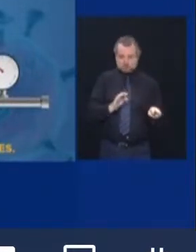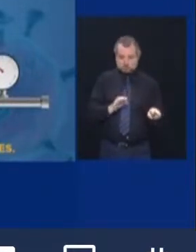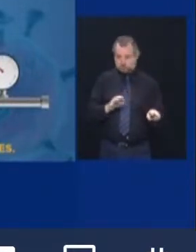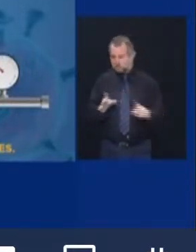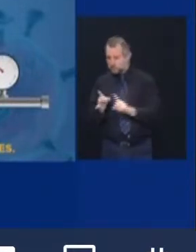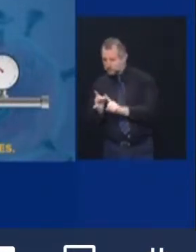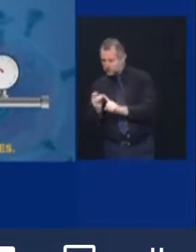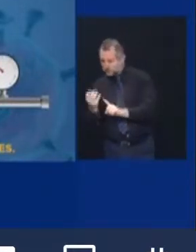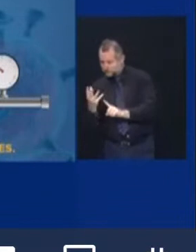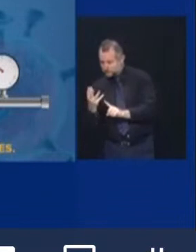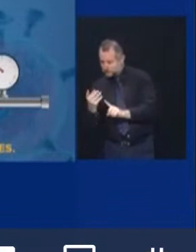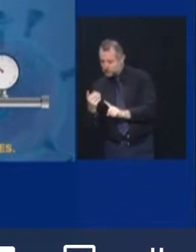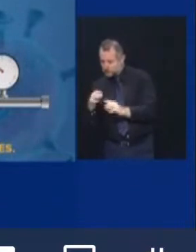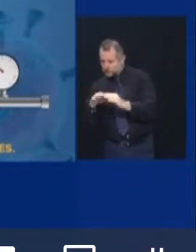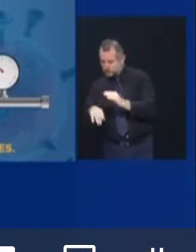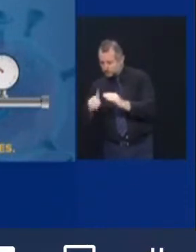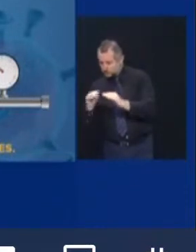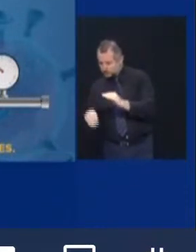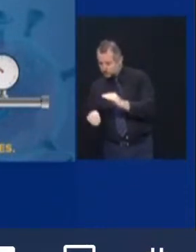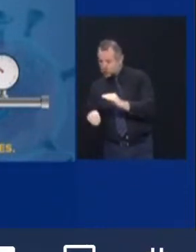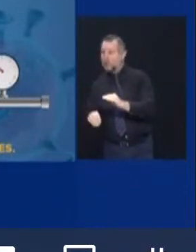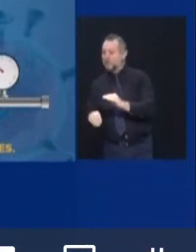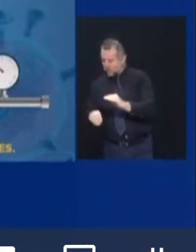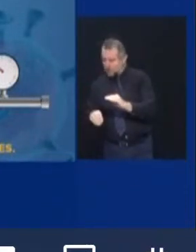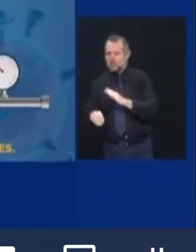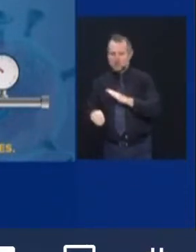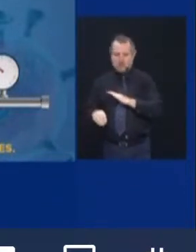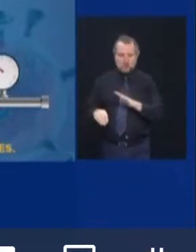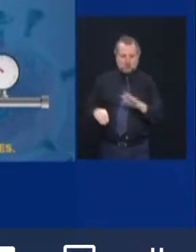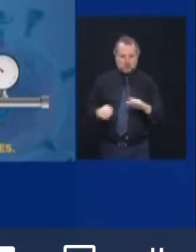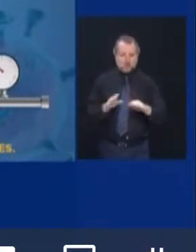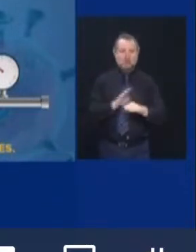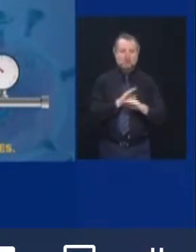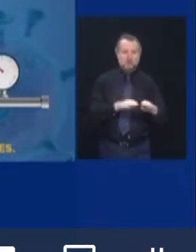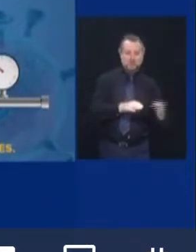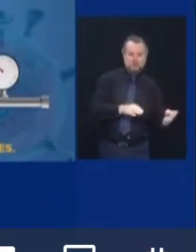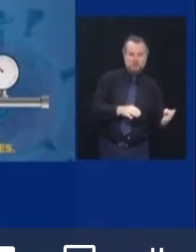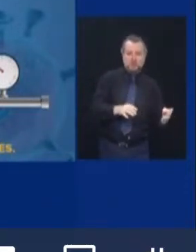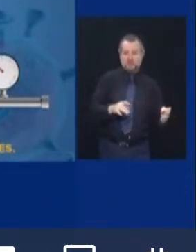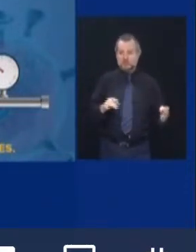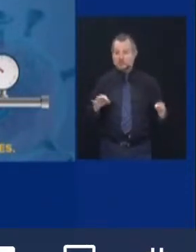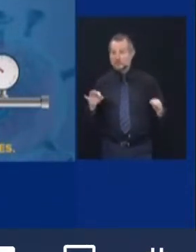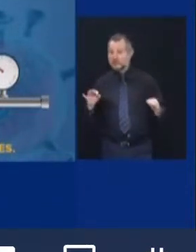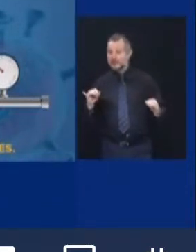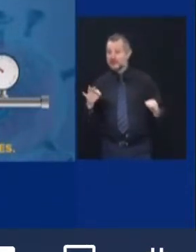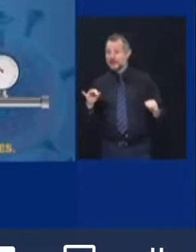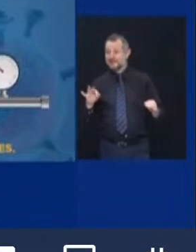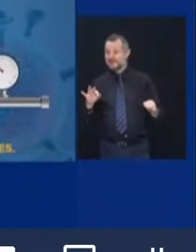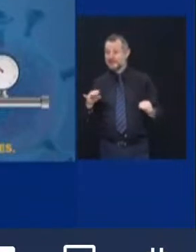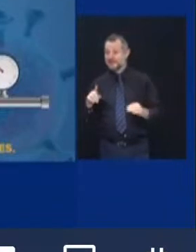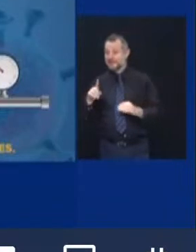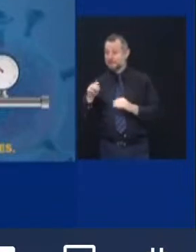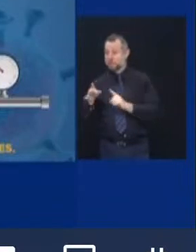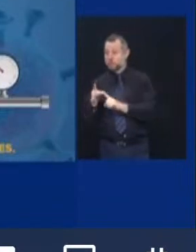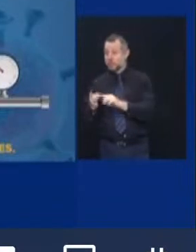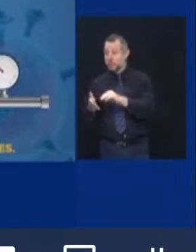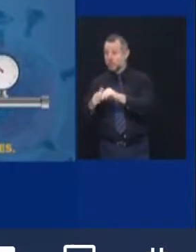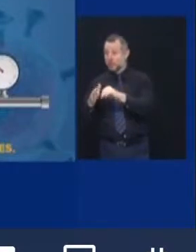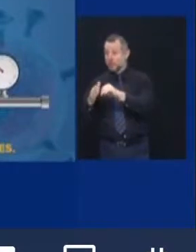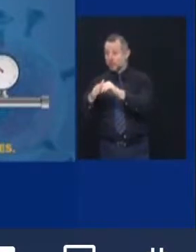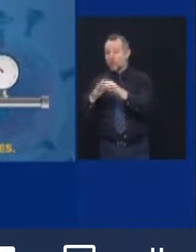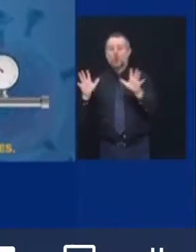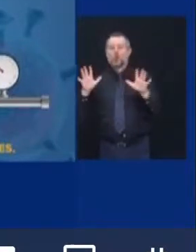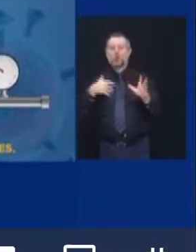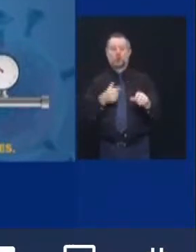spread, and if the increased economic activity raises the viral spread too high, start